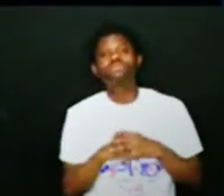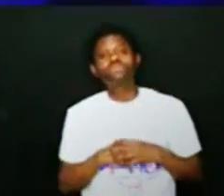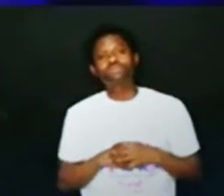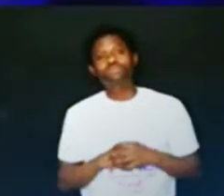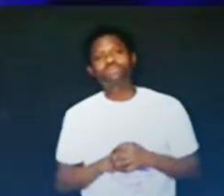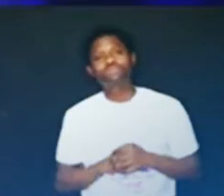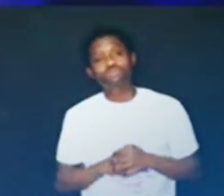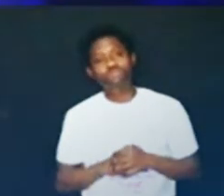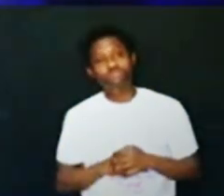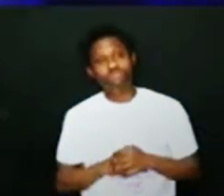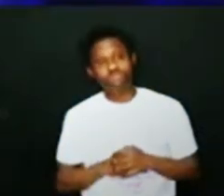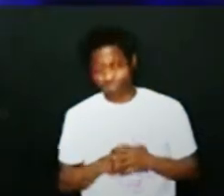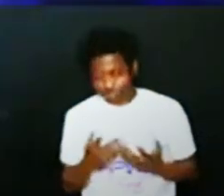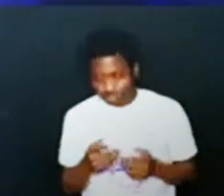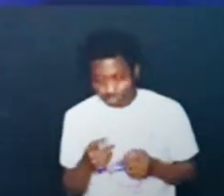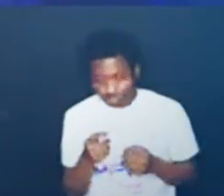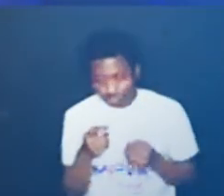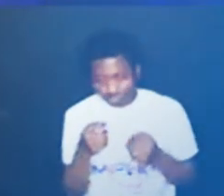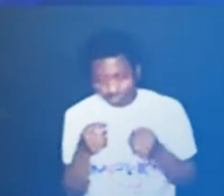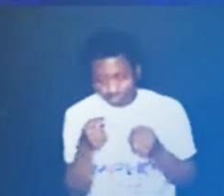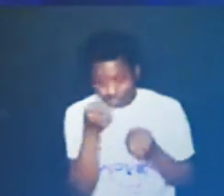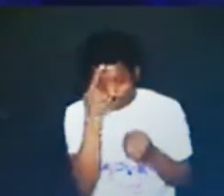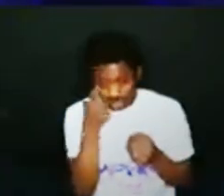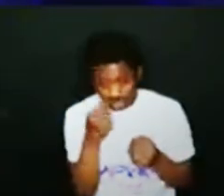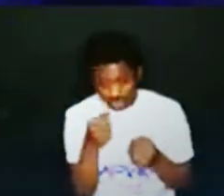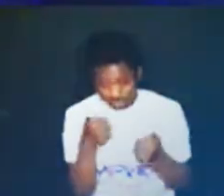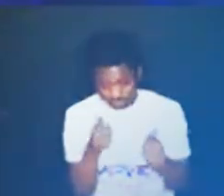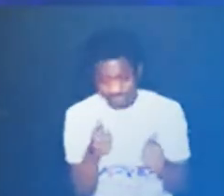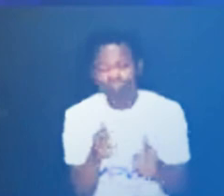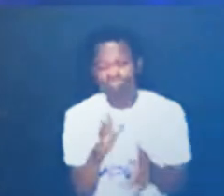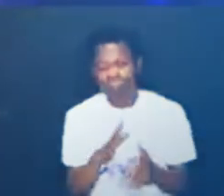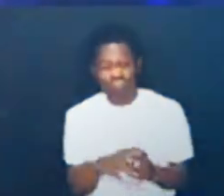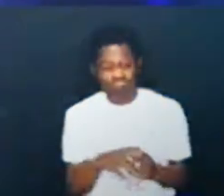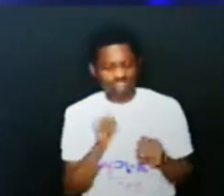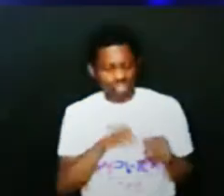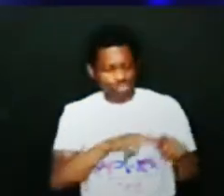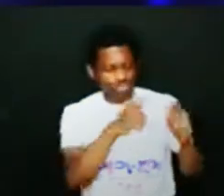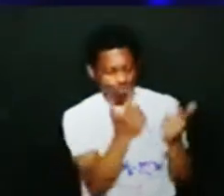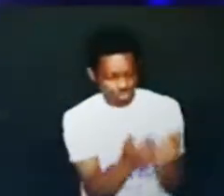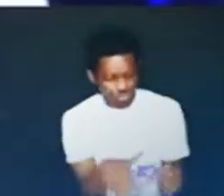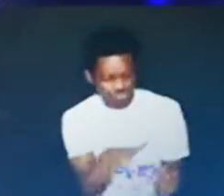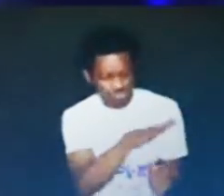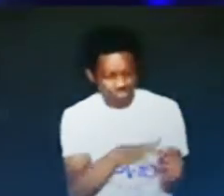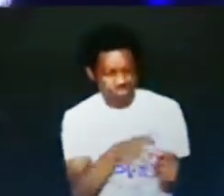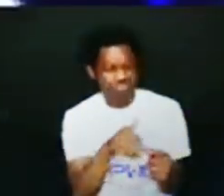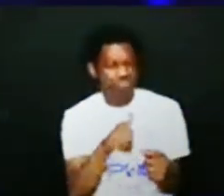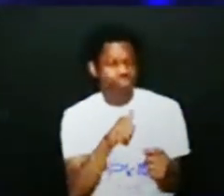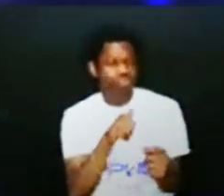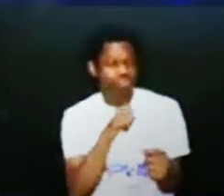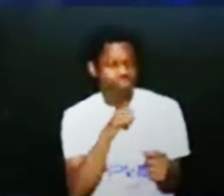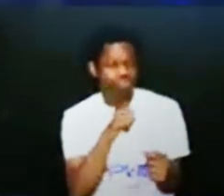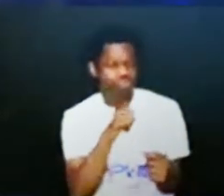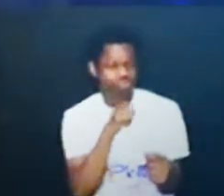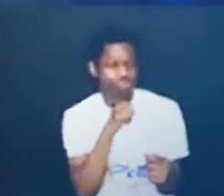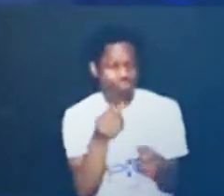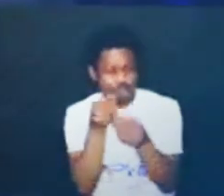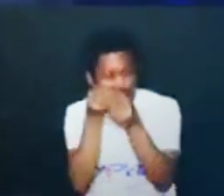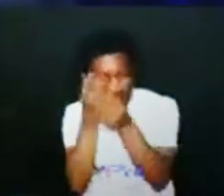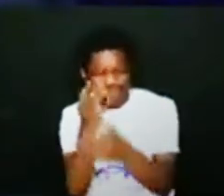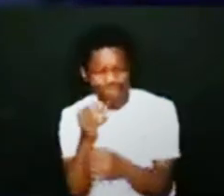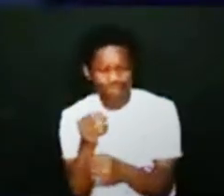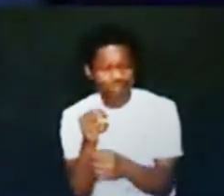atua prekope. Are you here? We jidi se utie me. Such people resist authority. Ibe ate sa no.